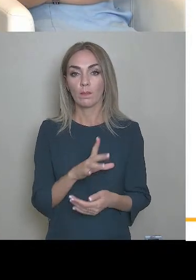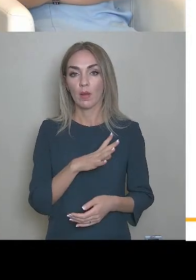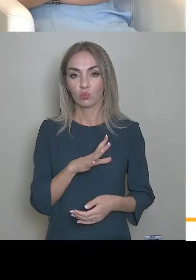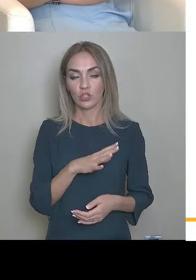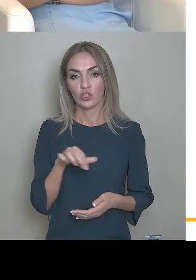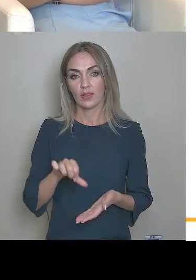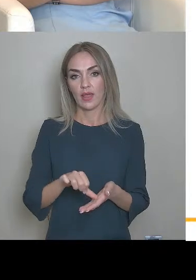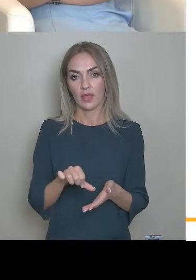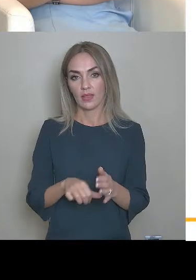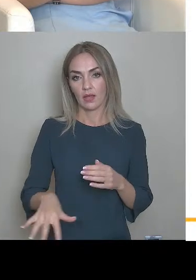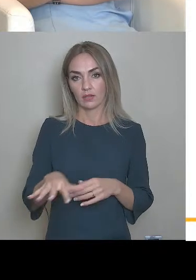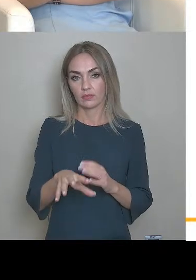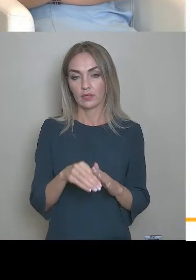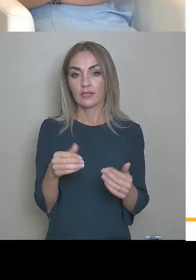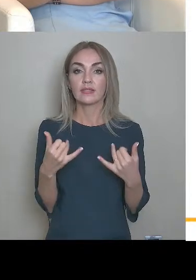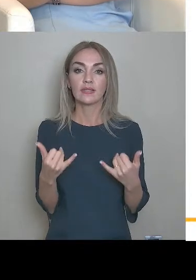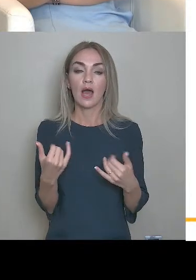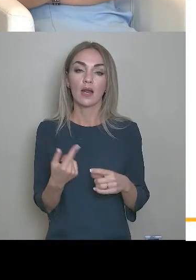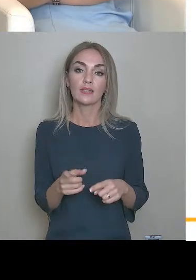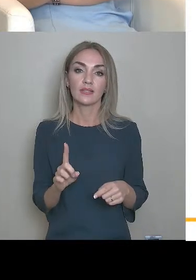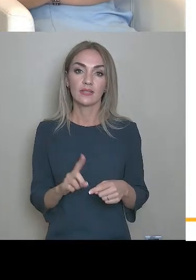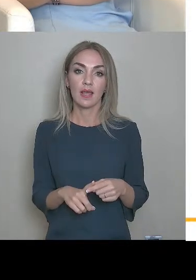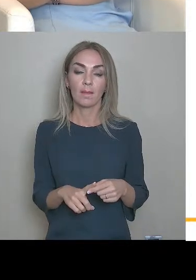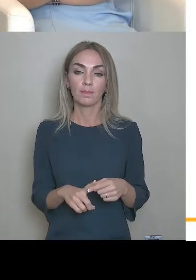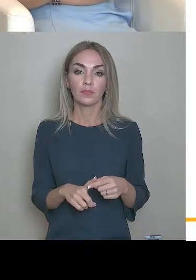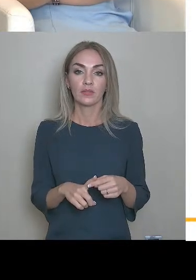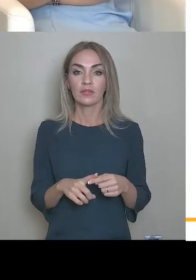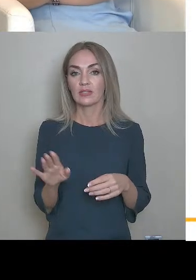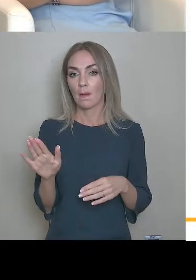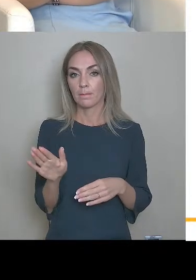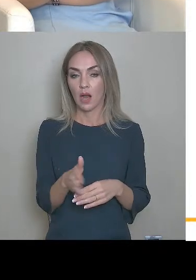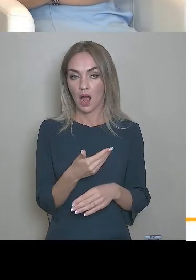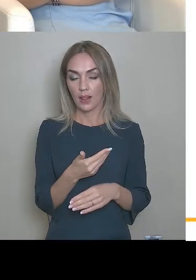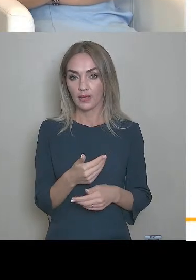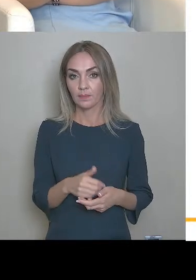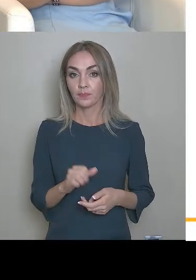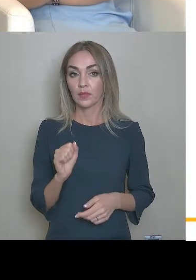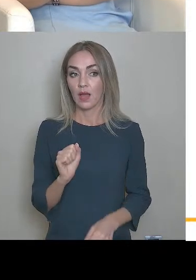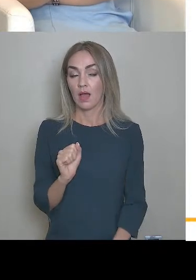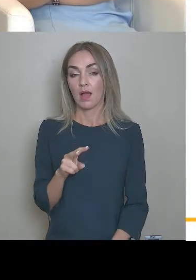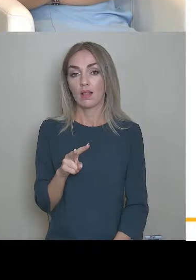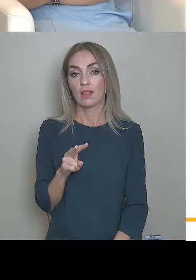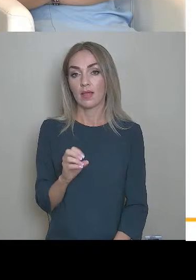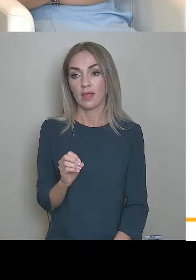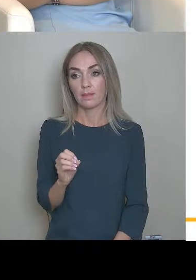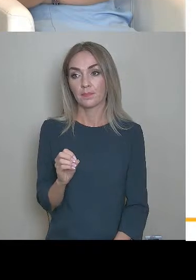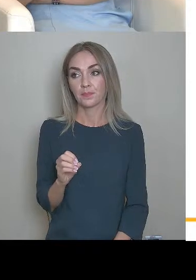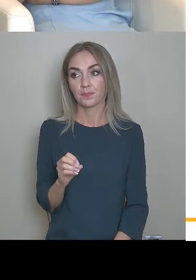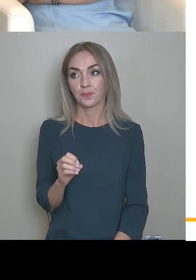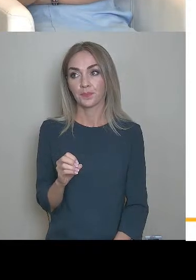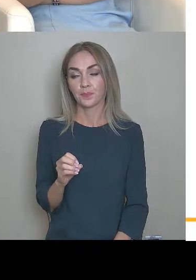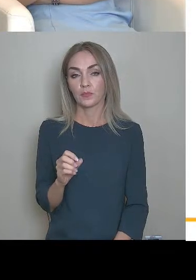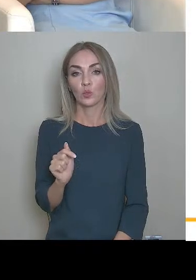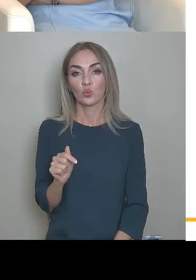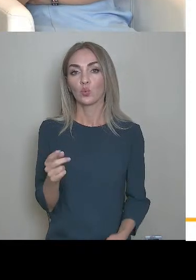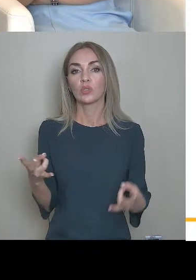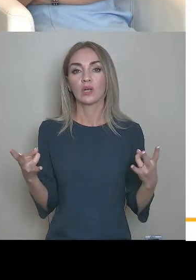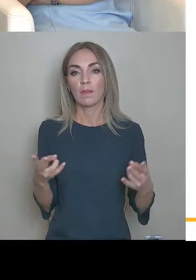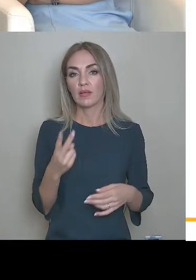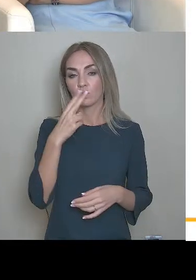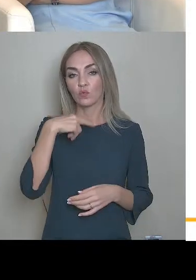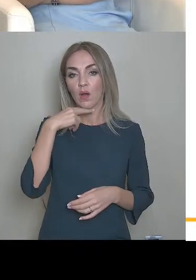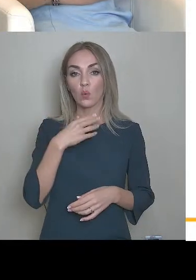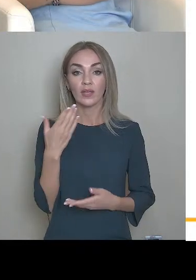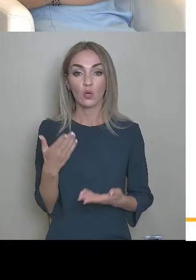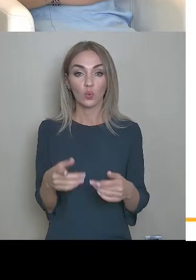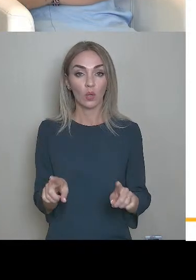a duty for the TC member to be present at the gathering. It was removed, but